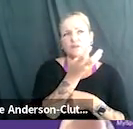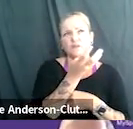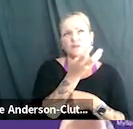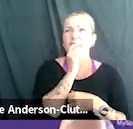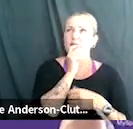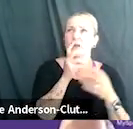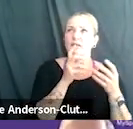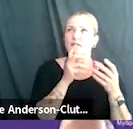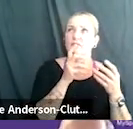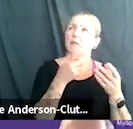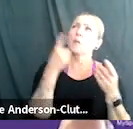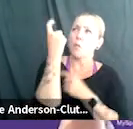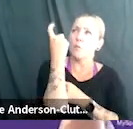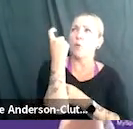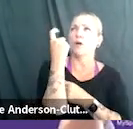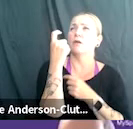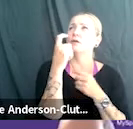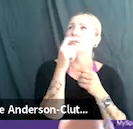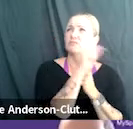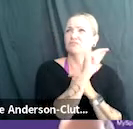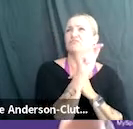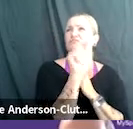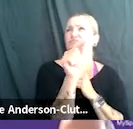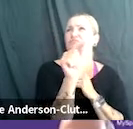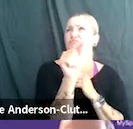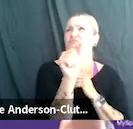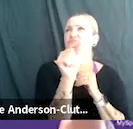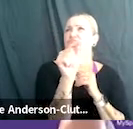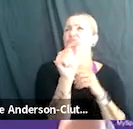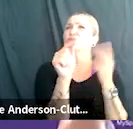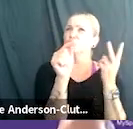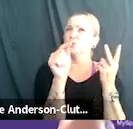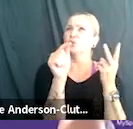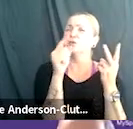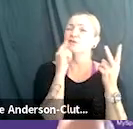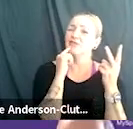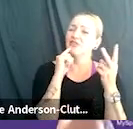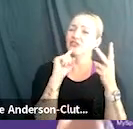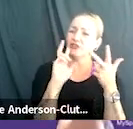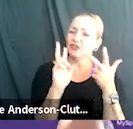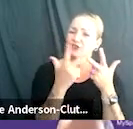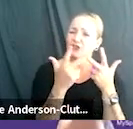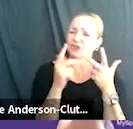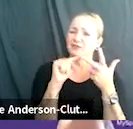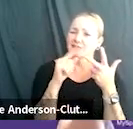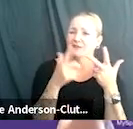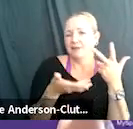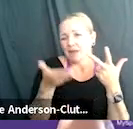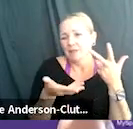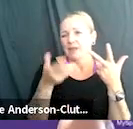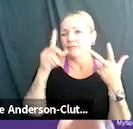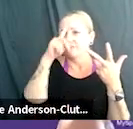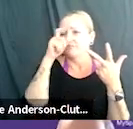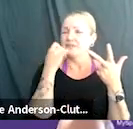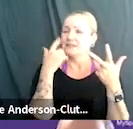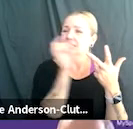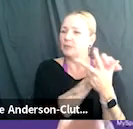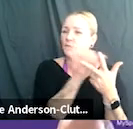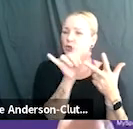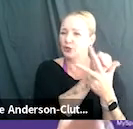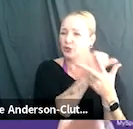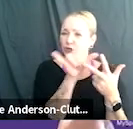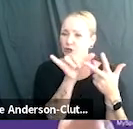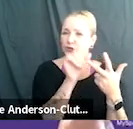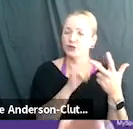striking resemblance to these. The first two I'm going to talk about. And the reason I had wanted to talk about these and thought it was interesting is because it's